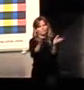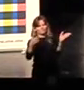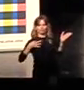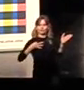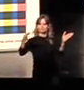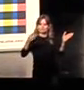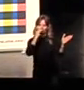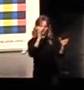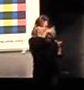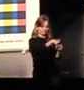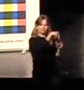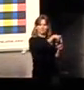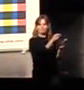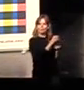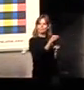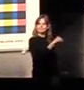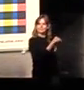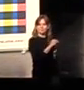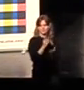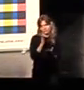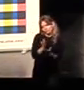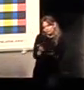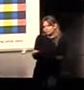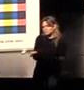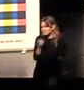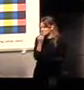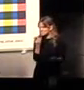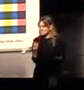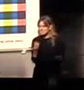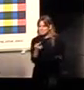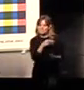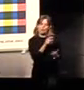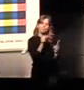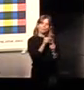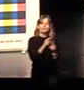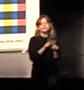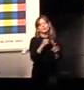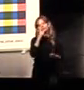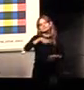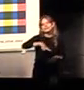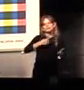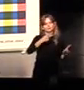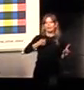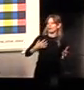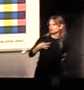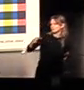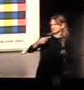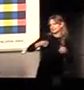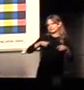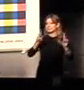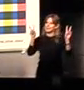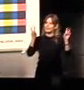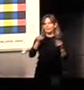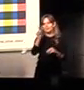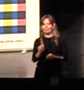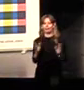democratie true populism bekendste speak in de neem op de people expressing